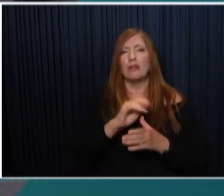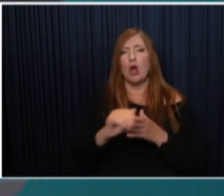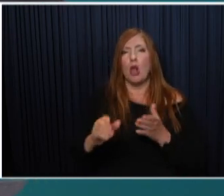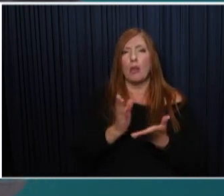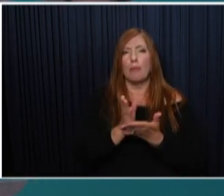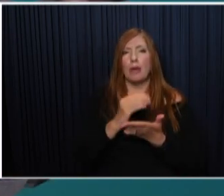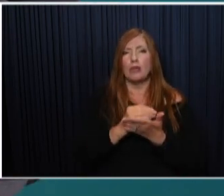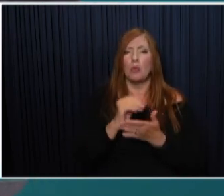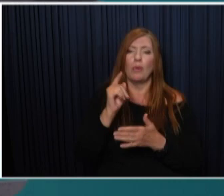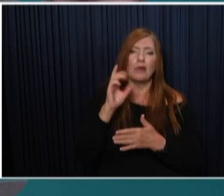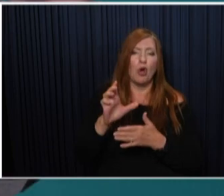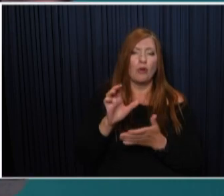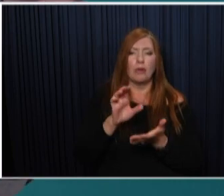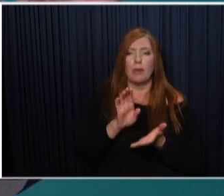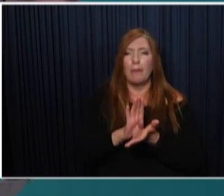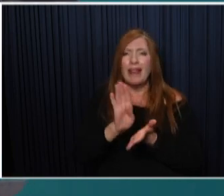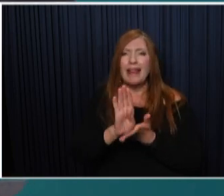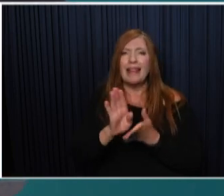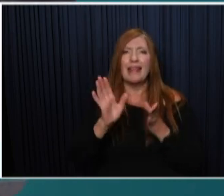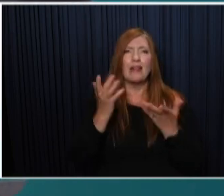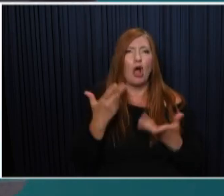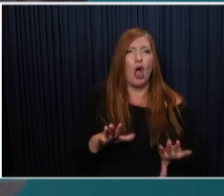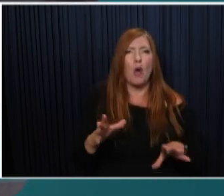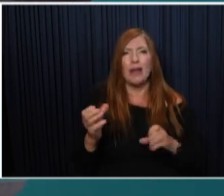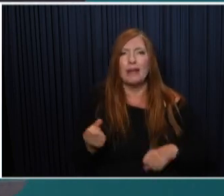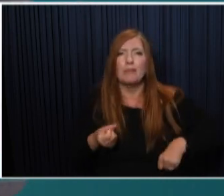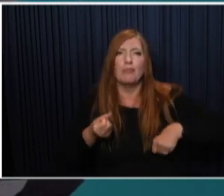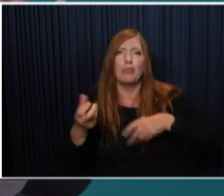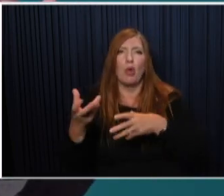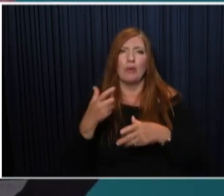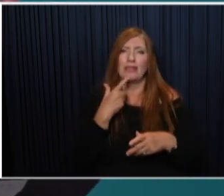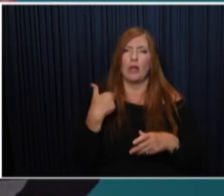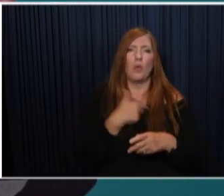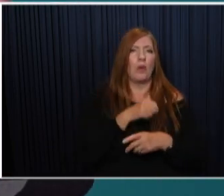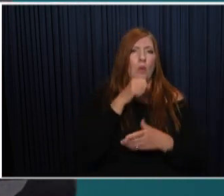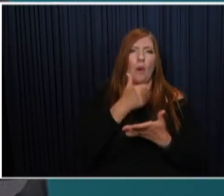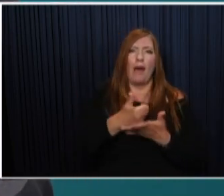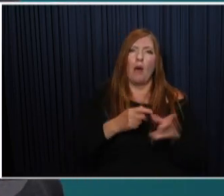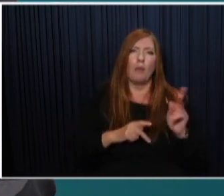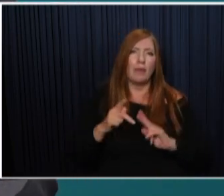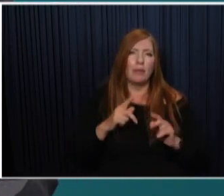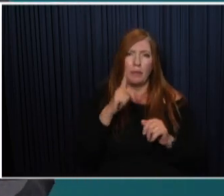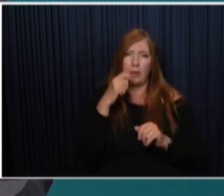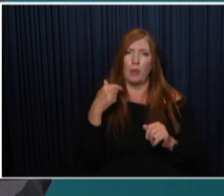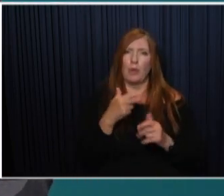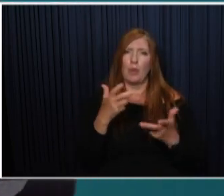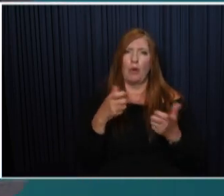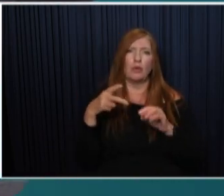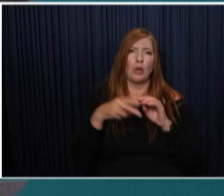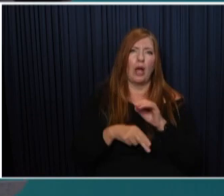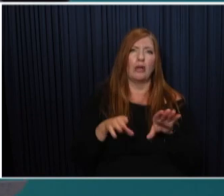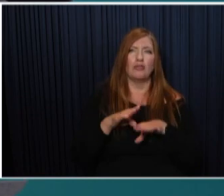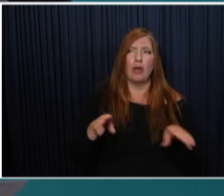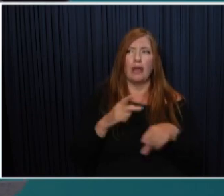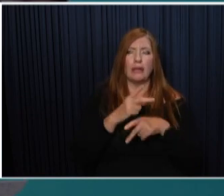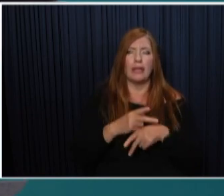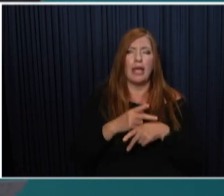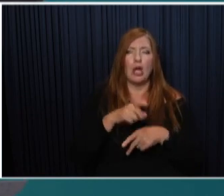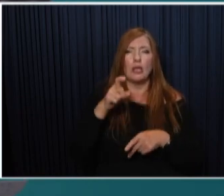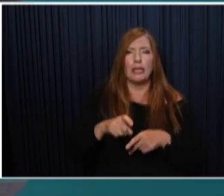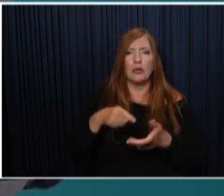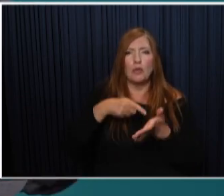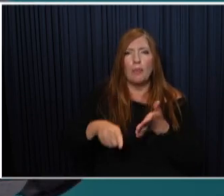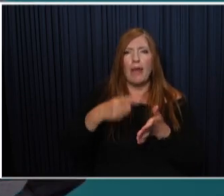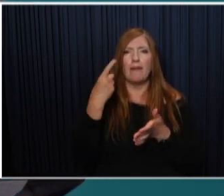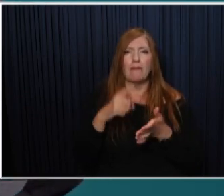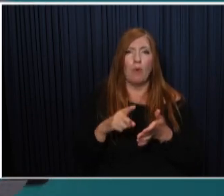hundreds of billions already blown, and now we're saying, well, we're not going to help people because we're going to cut childcare because we need to pay for this